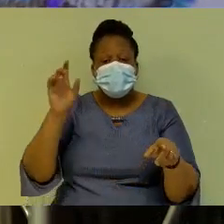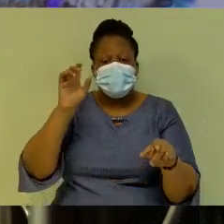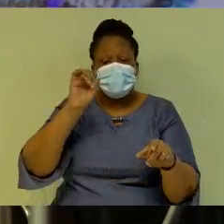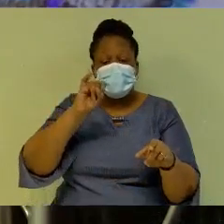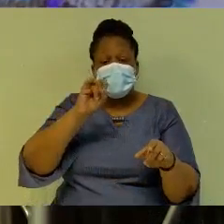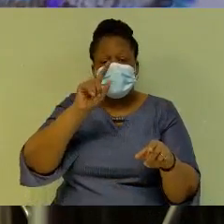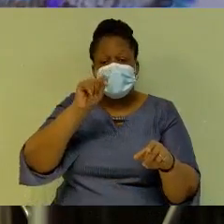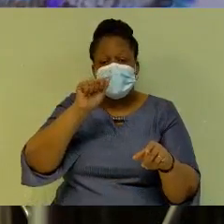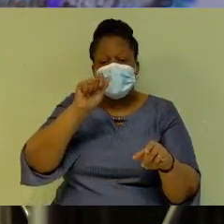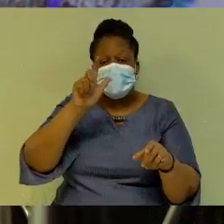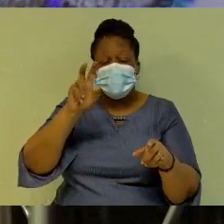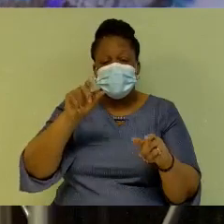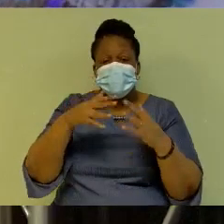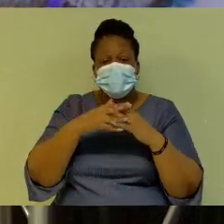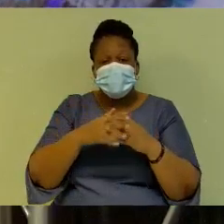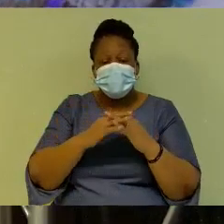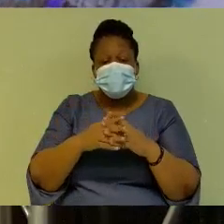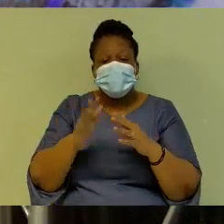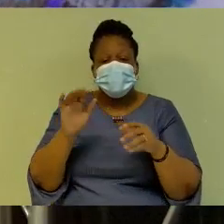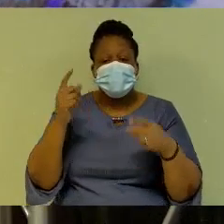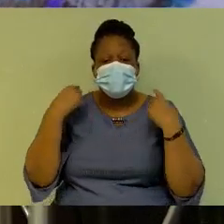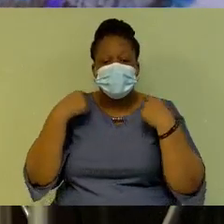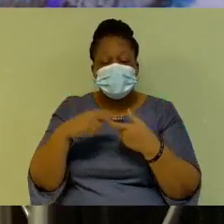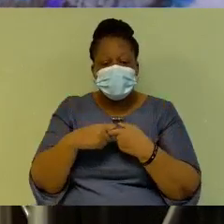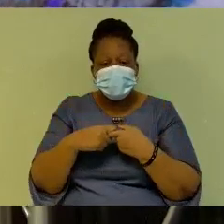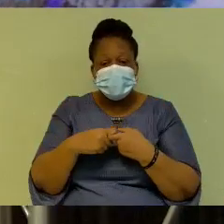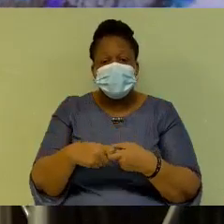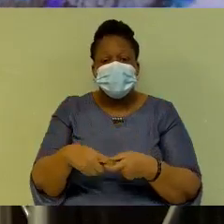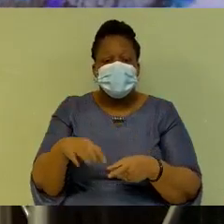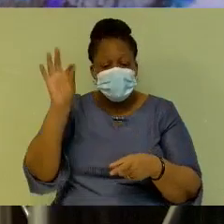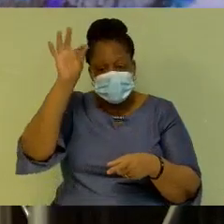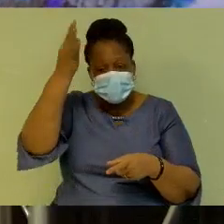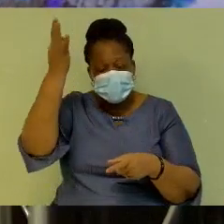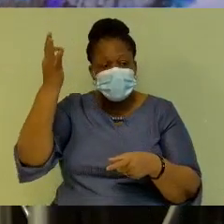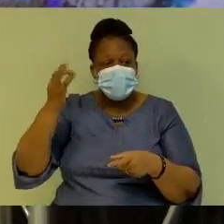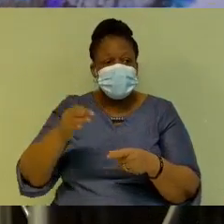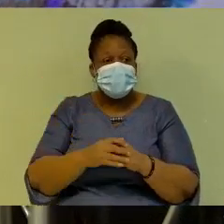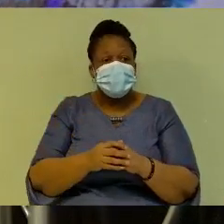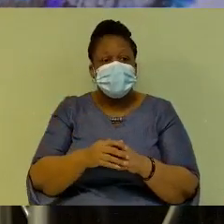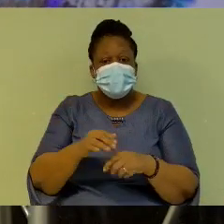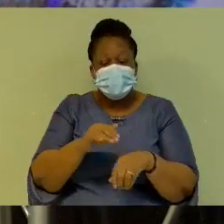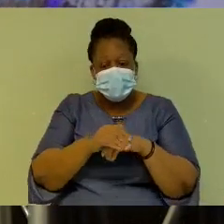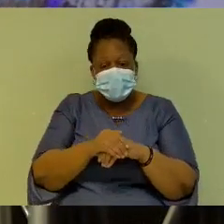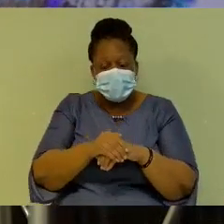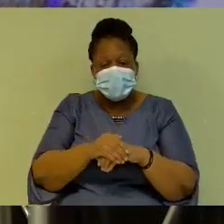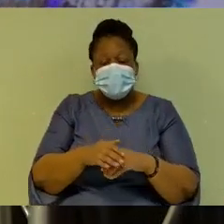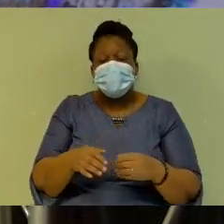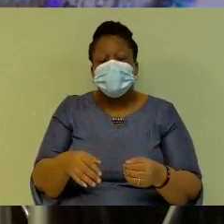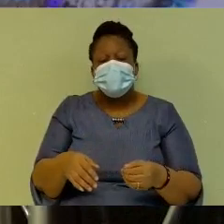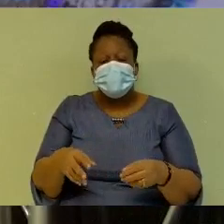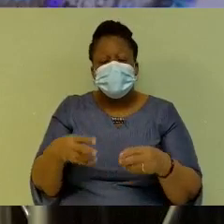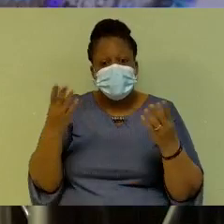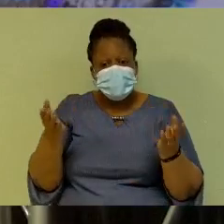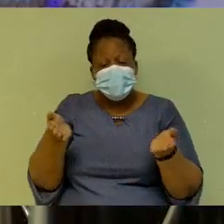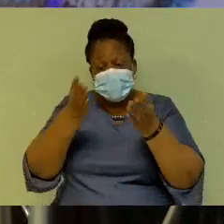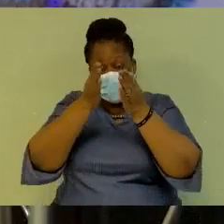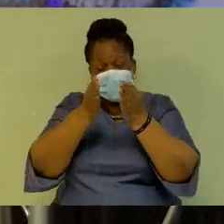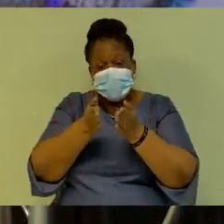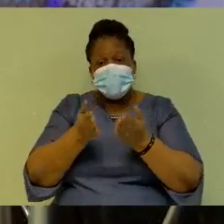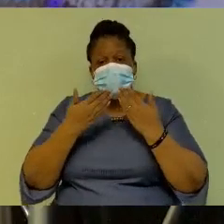the United States of America, the United Kingdom, or France. We are grateful to God that to date, we have had just